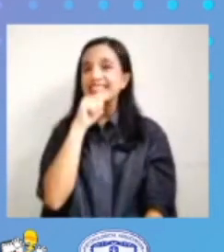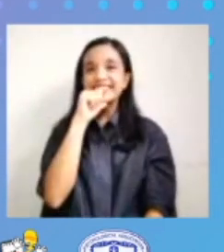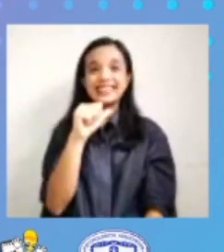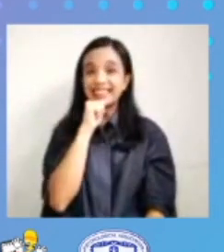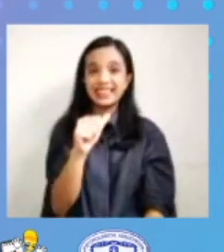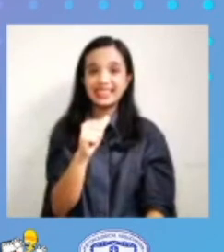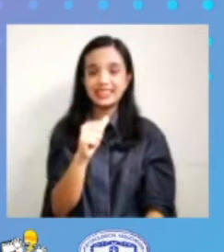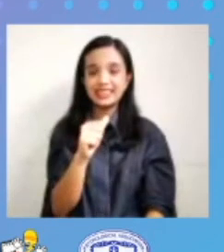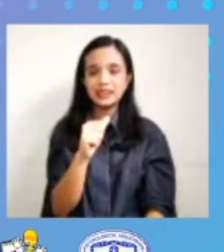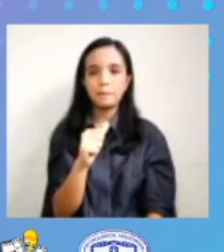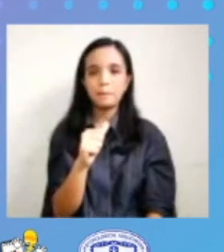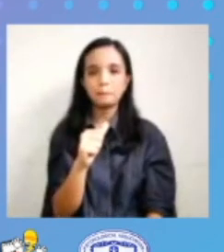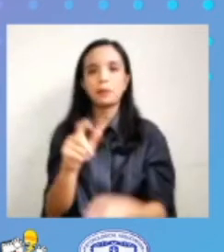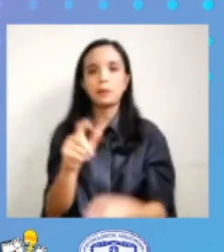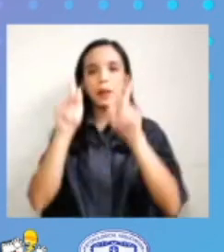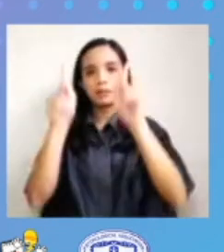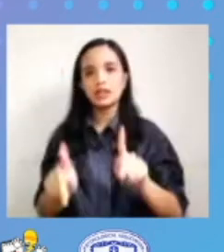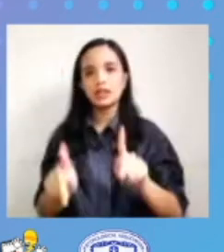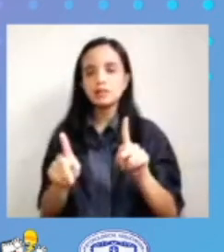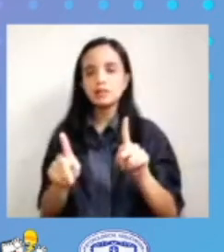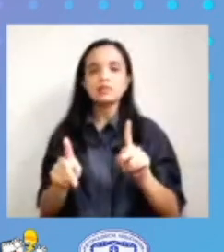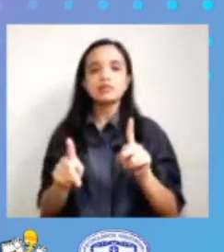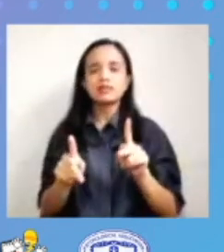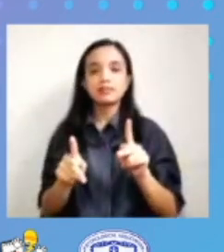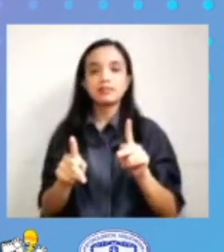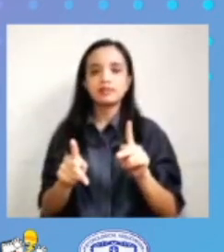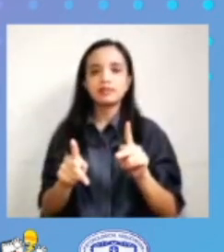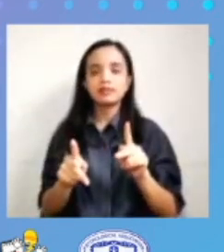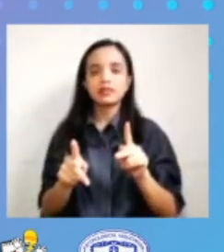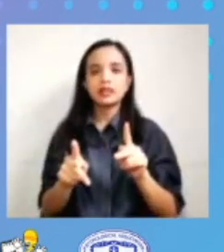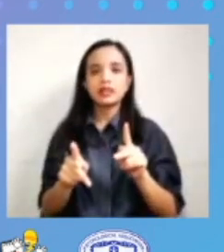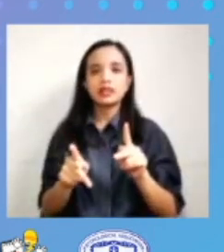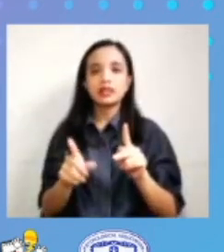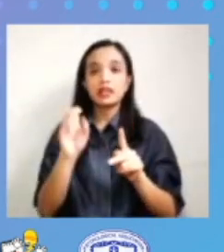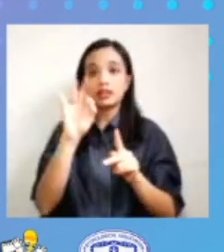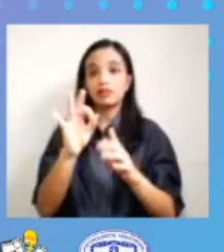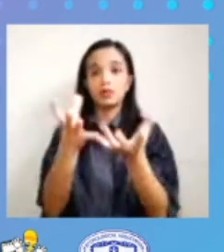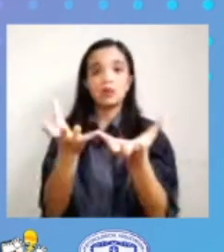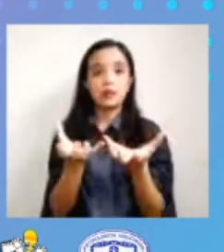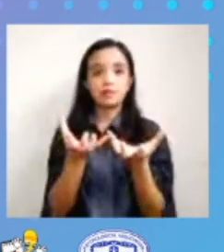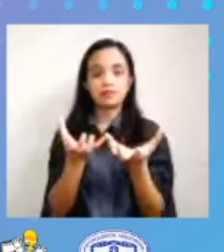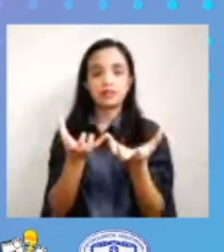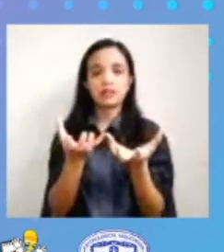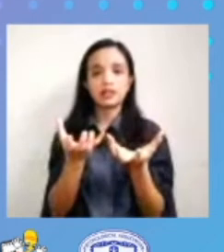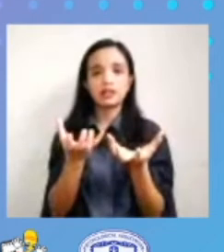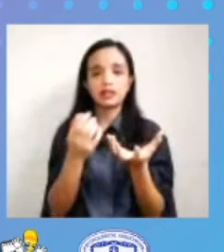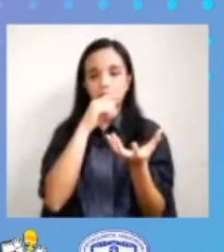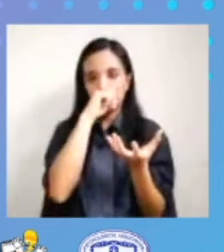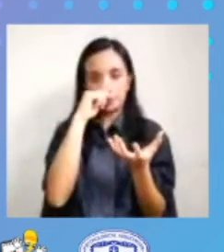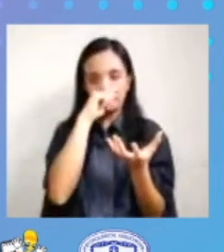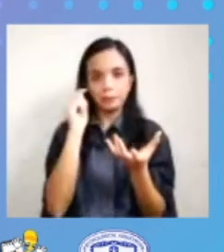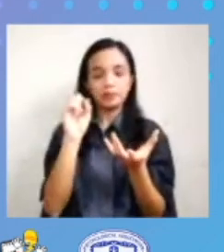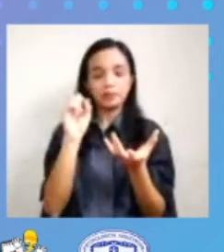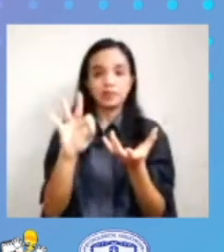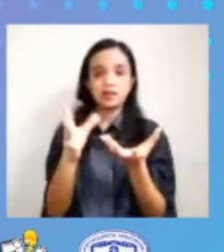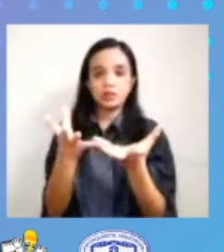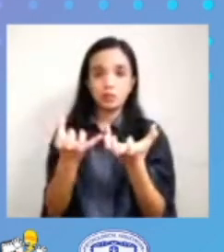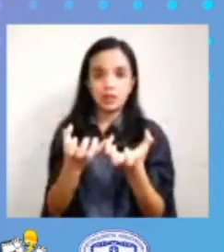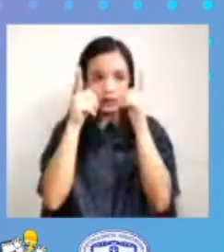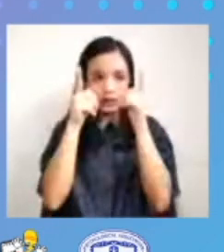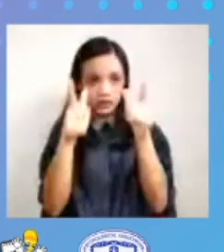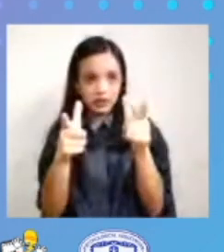less calories than what we burn, we will lose weight. If we eat the same number of calories than what we burn, we maintain